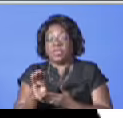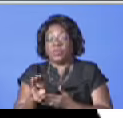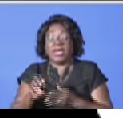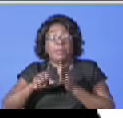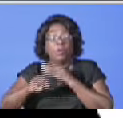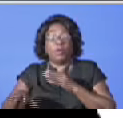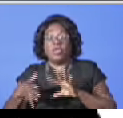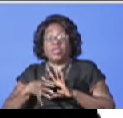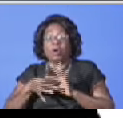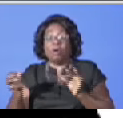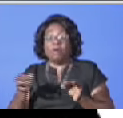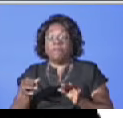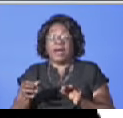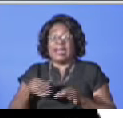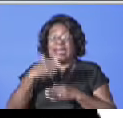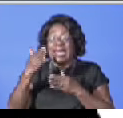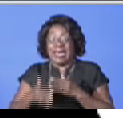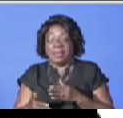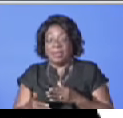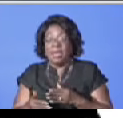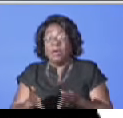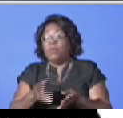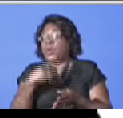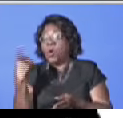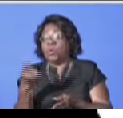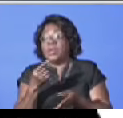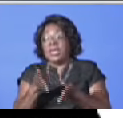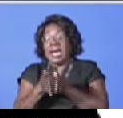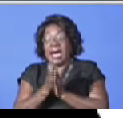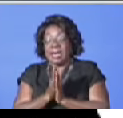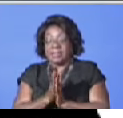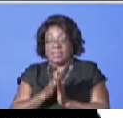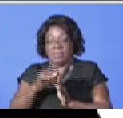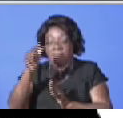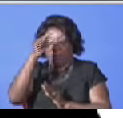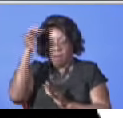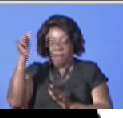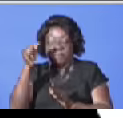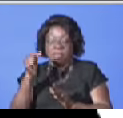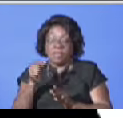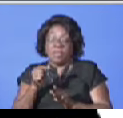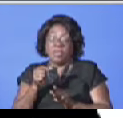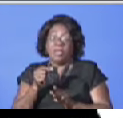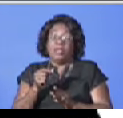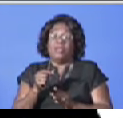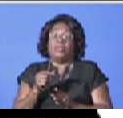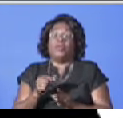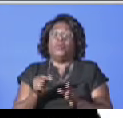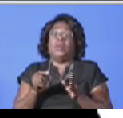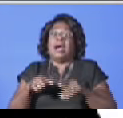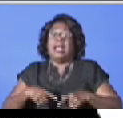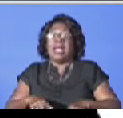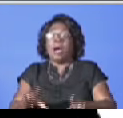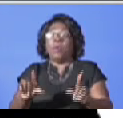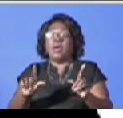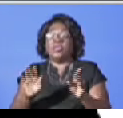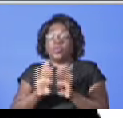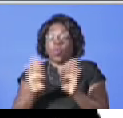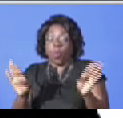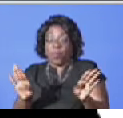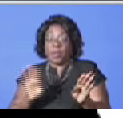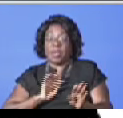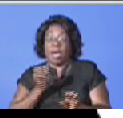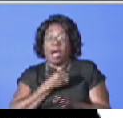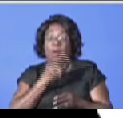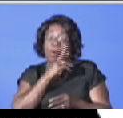at the end of this than right now. So we're only asking the government to be lenient, and whatever they want us to do to make sure that we can provide